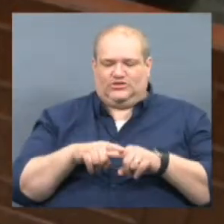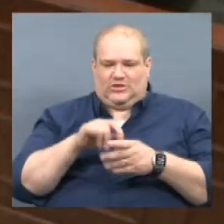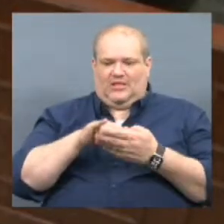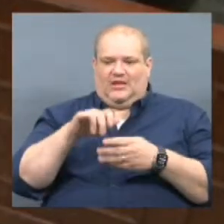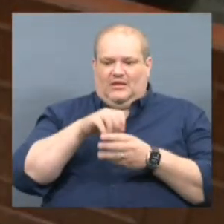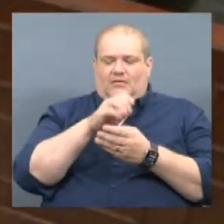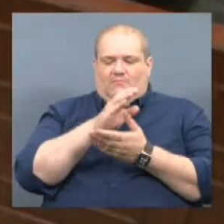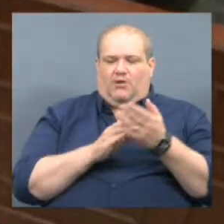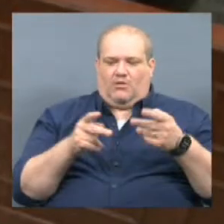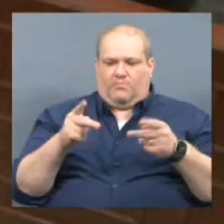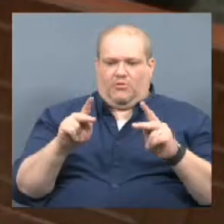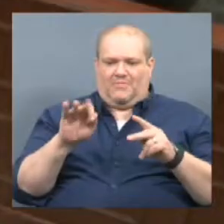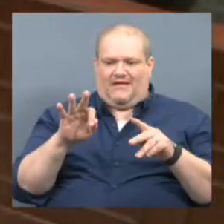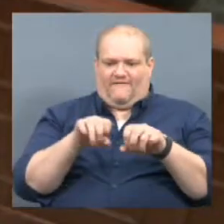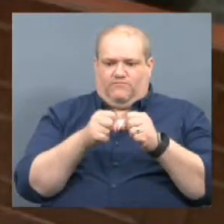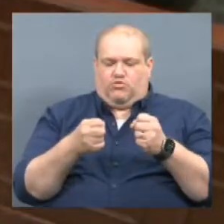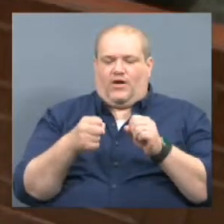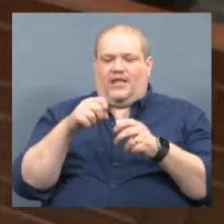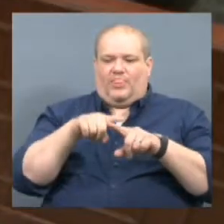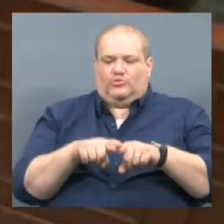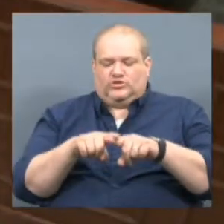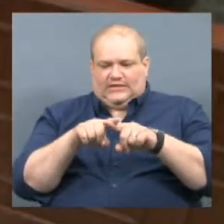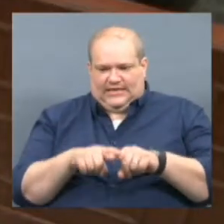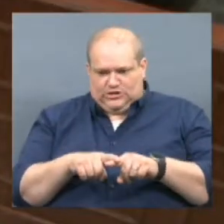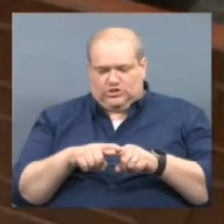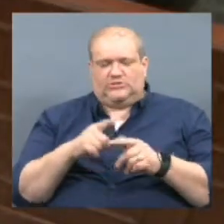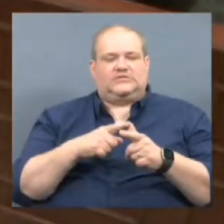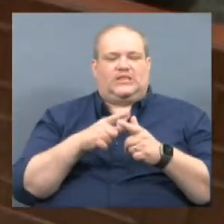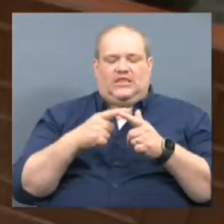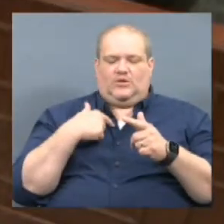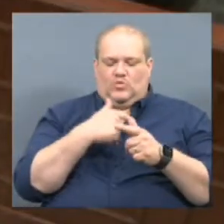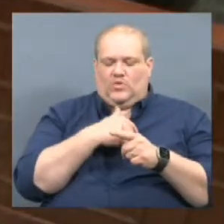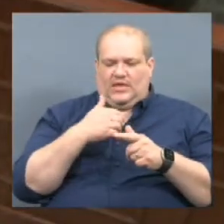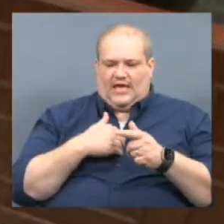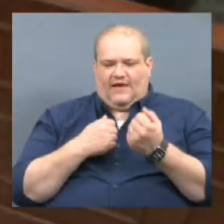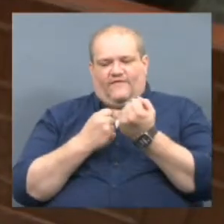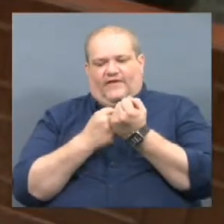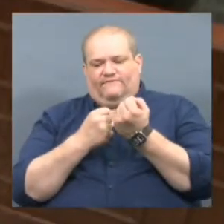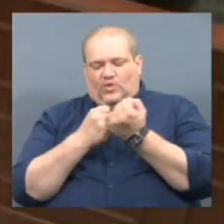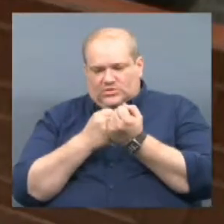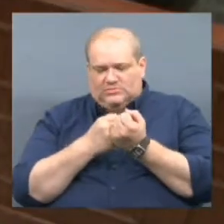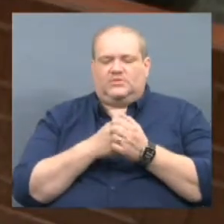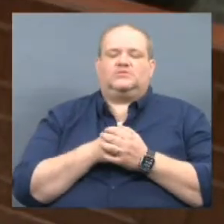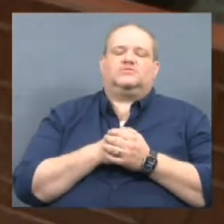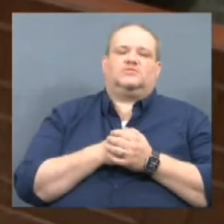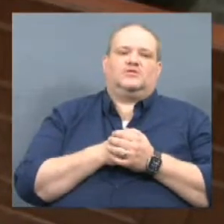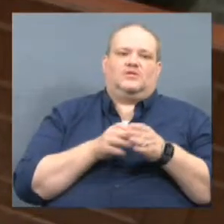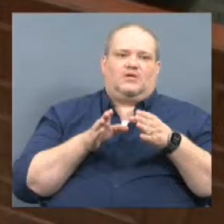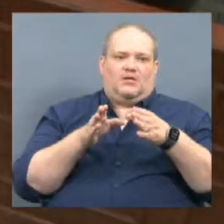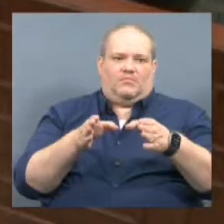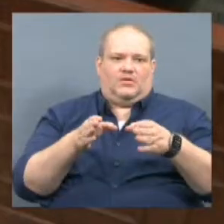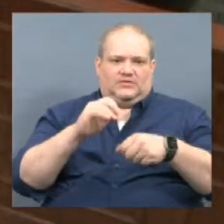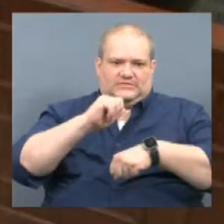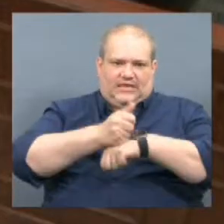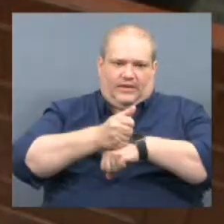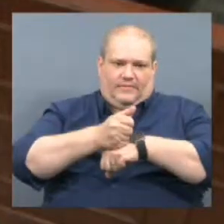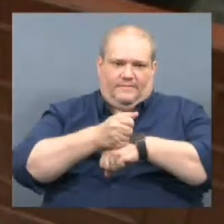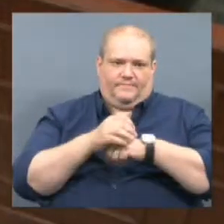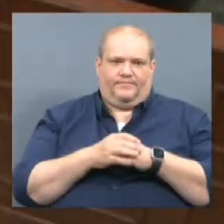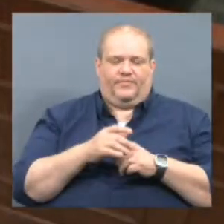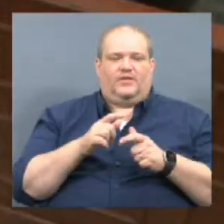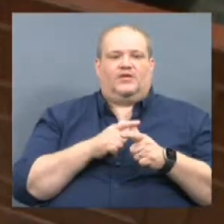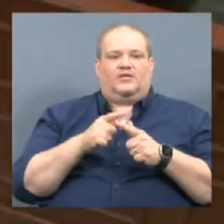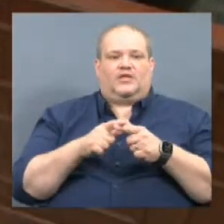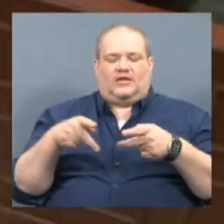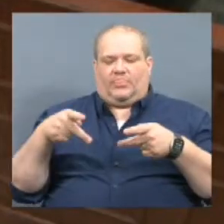part of their permit. If they violate those, then we have an enforcement mechanism in place